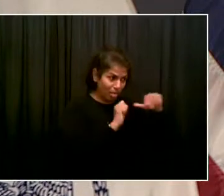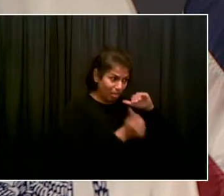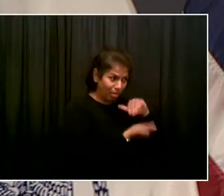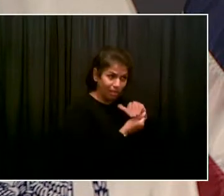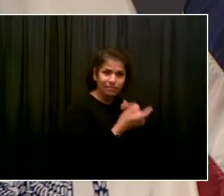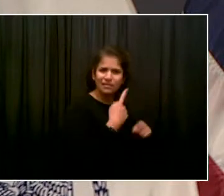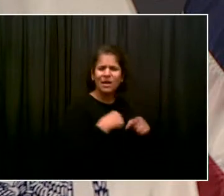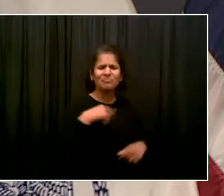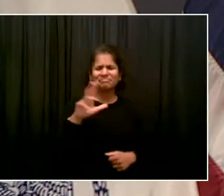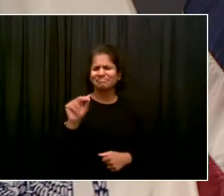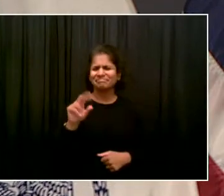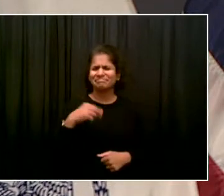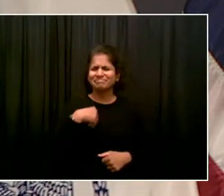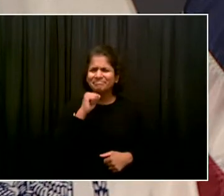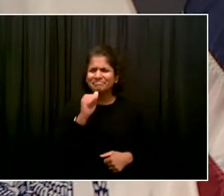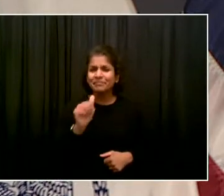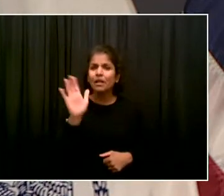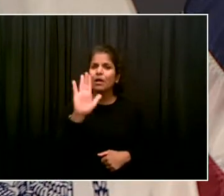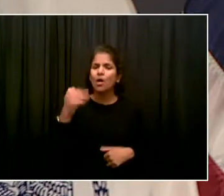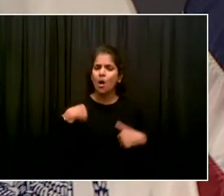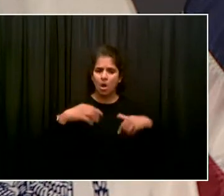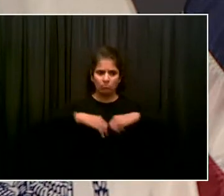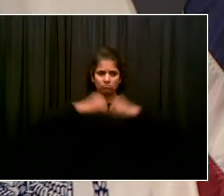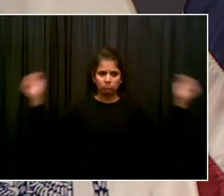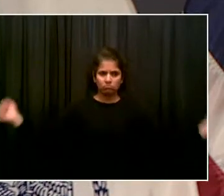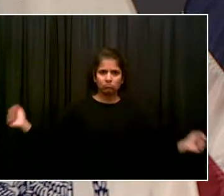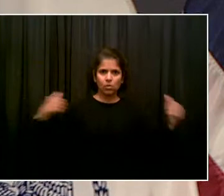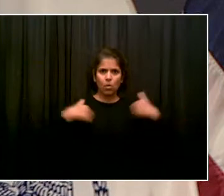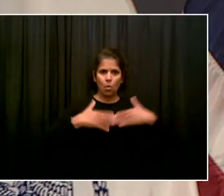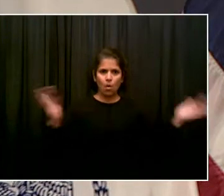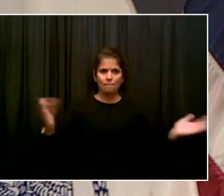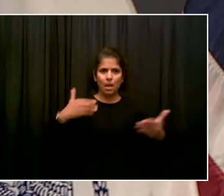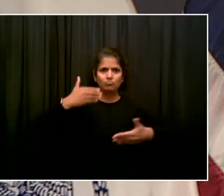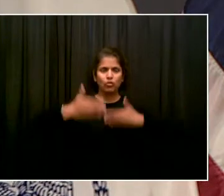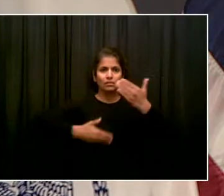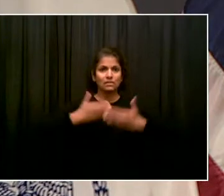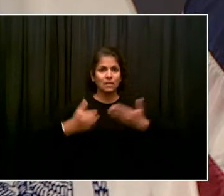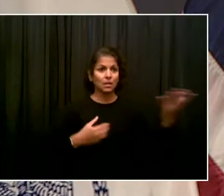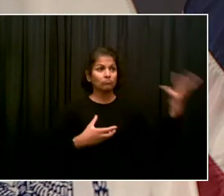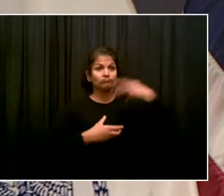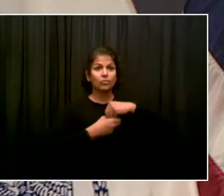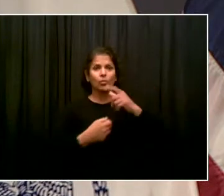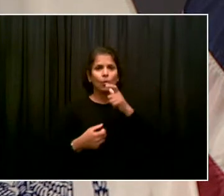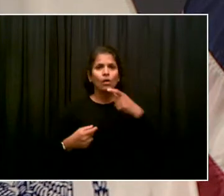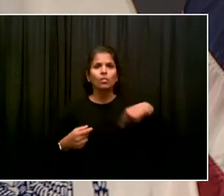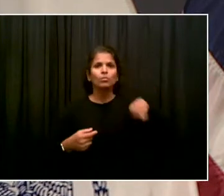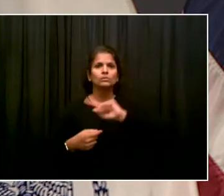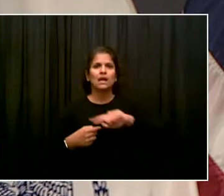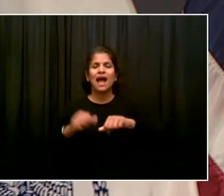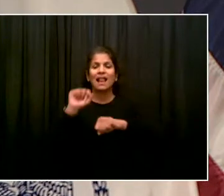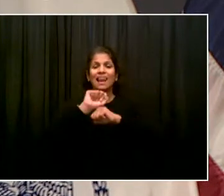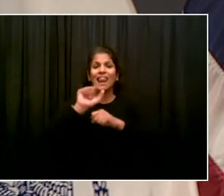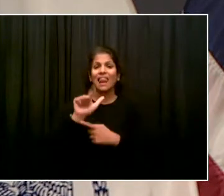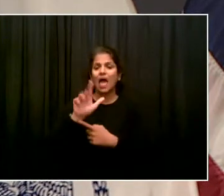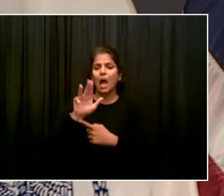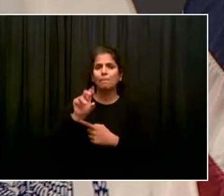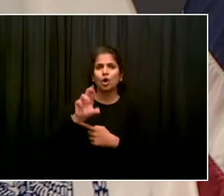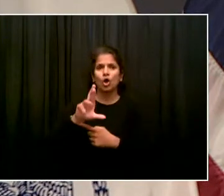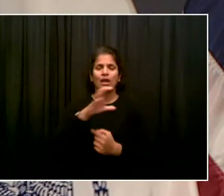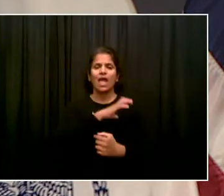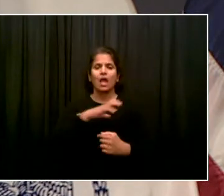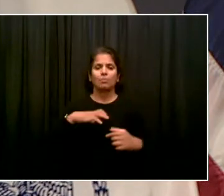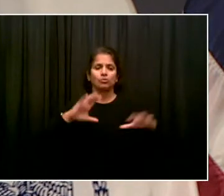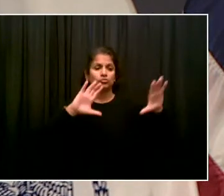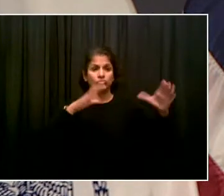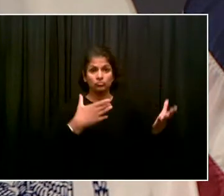process with the Municipal Labor Council to figure out how to protect healthcare benefits for the long term. For decades, there has been a